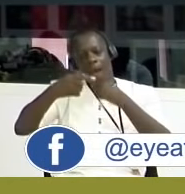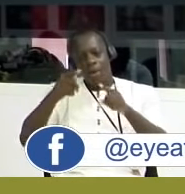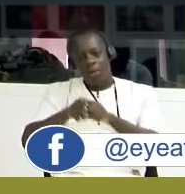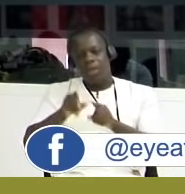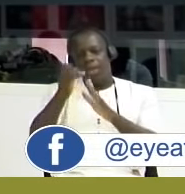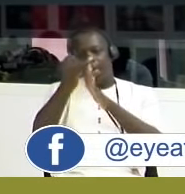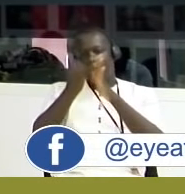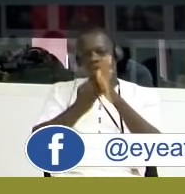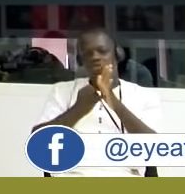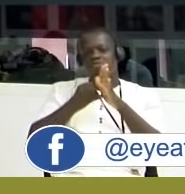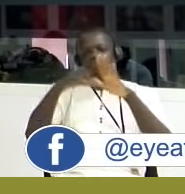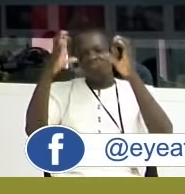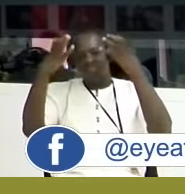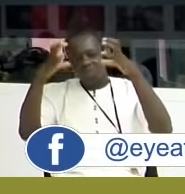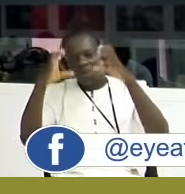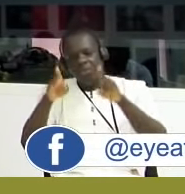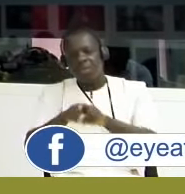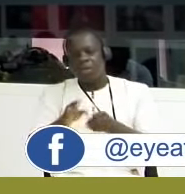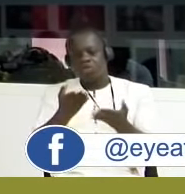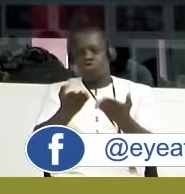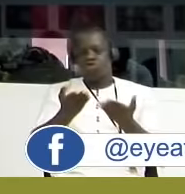the students' union at the time?